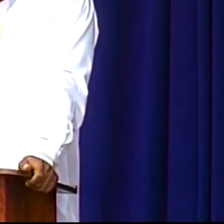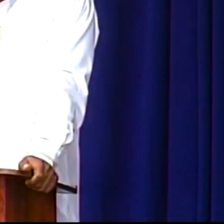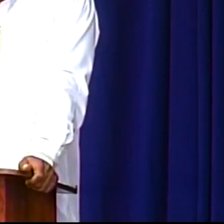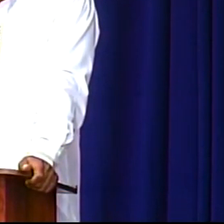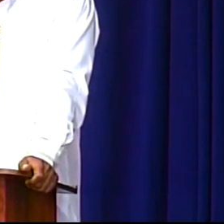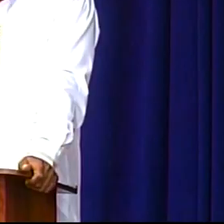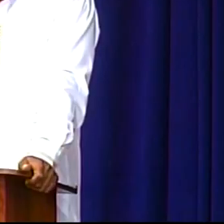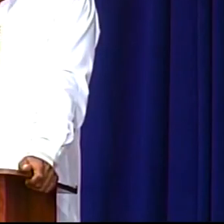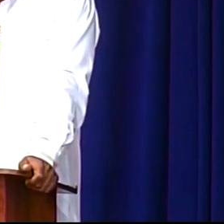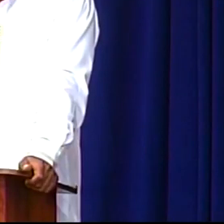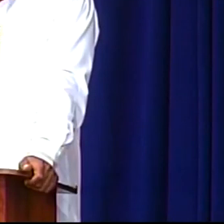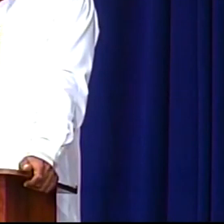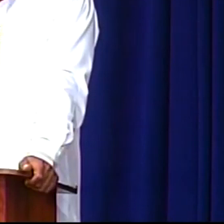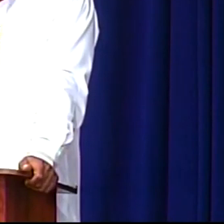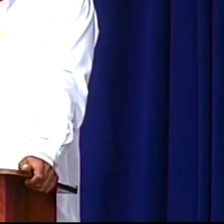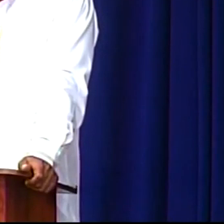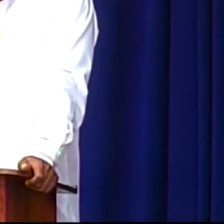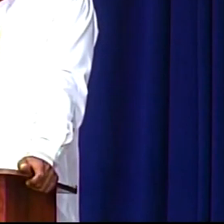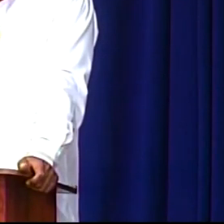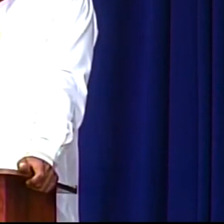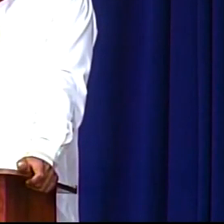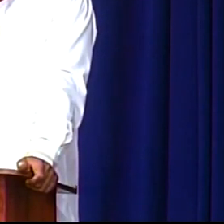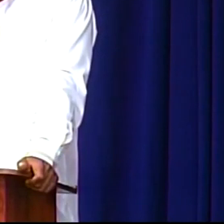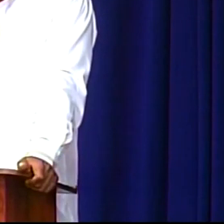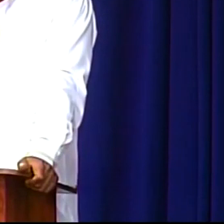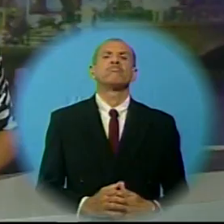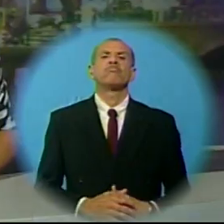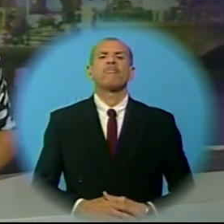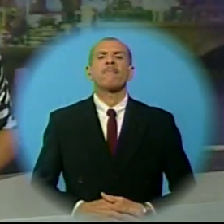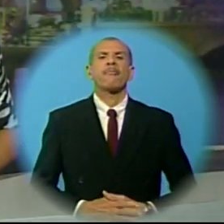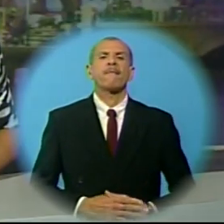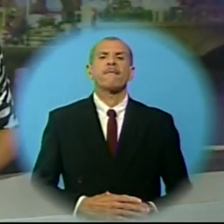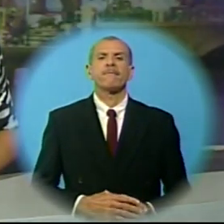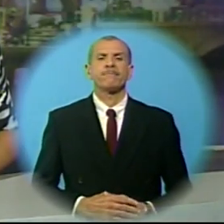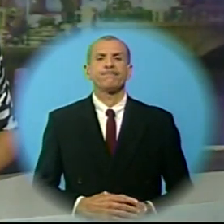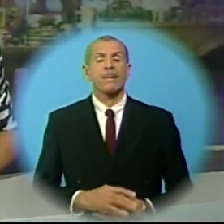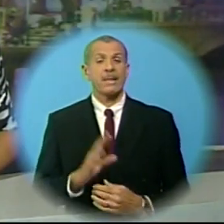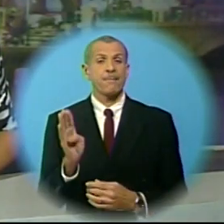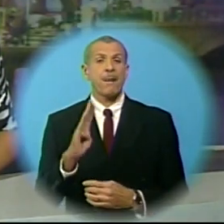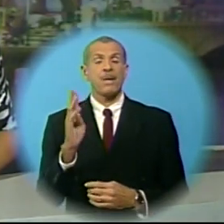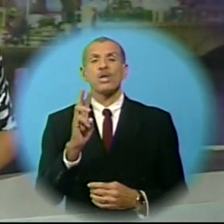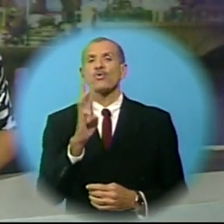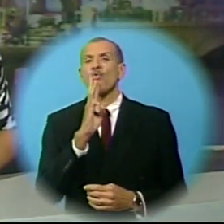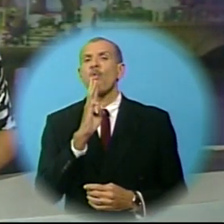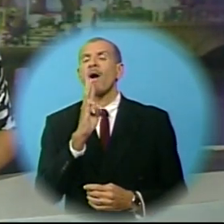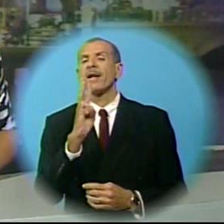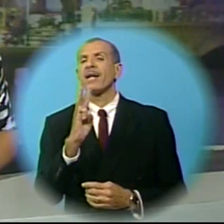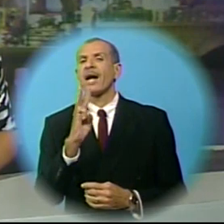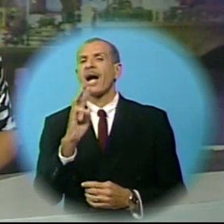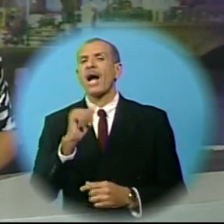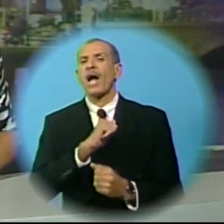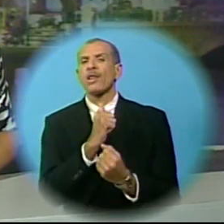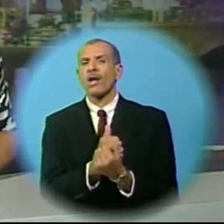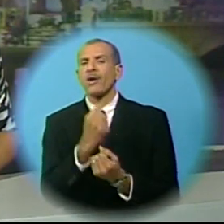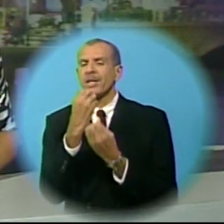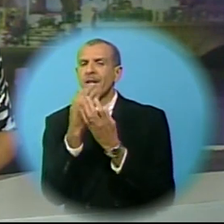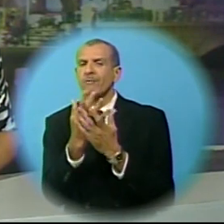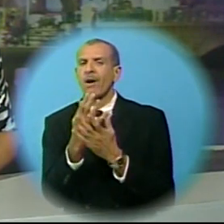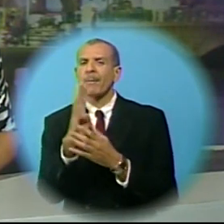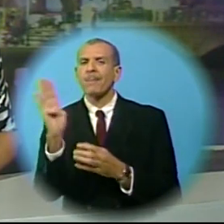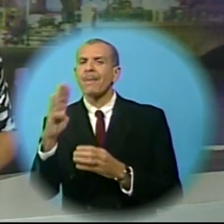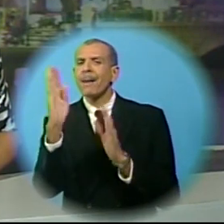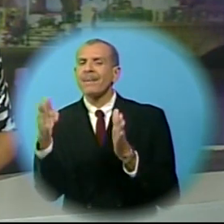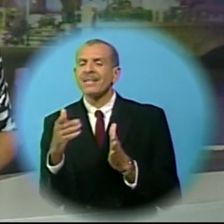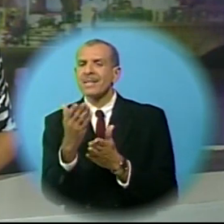weapons, new perspectives, and new concepts. The Barbados Water Authority is informing Barbadians that